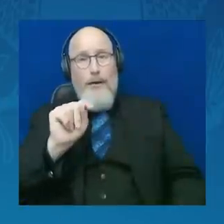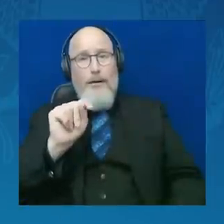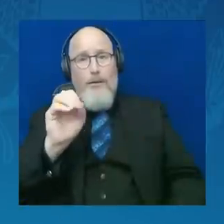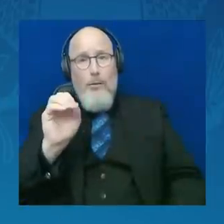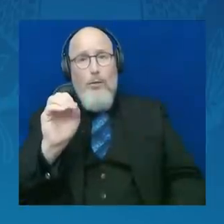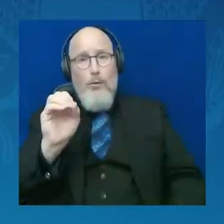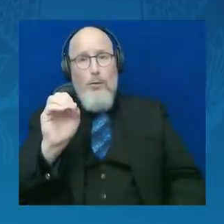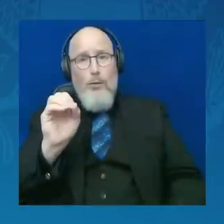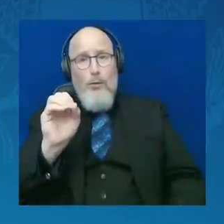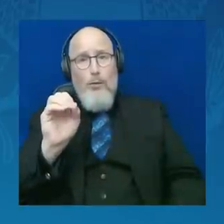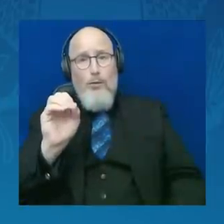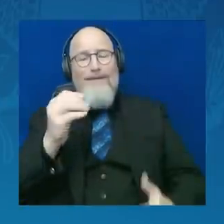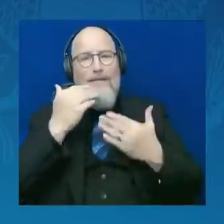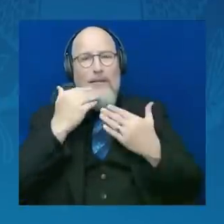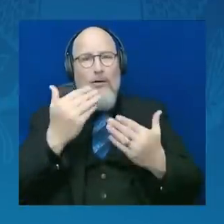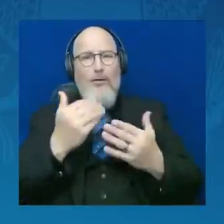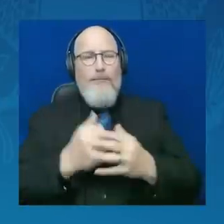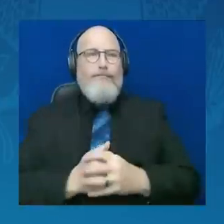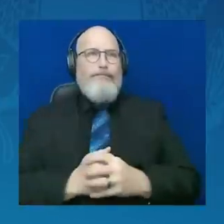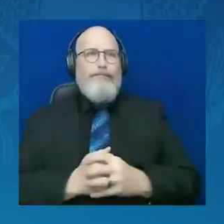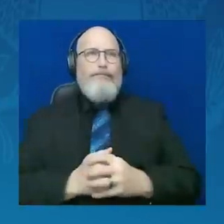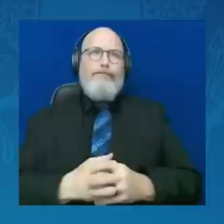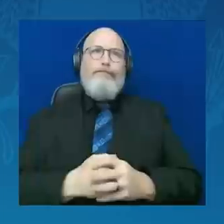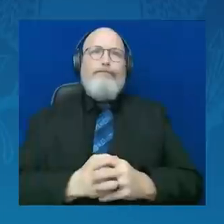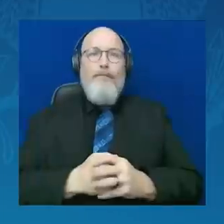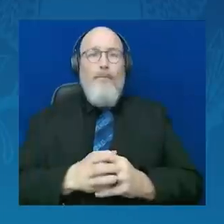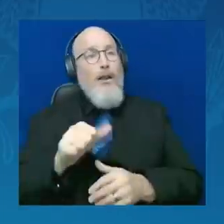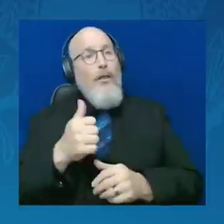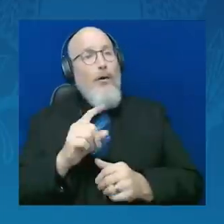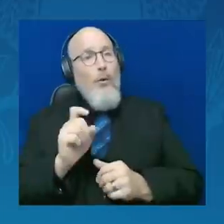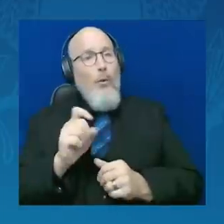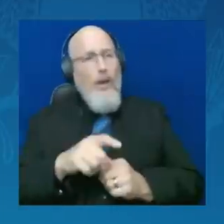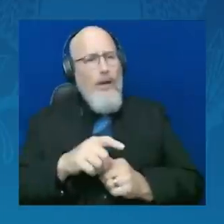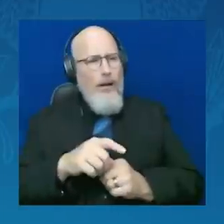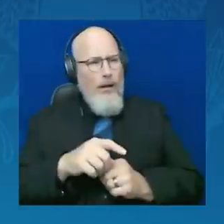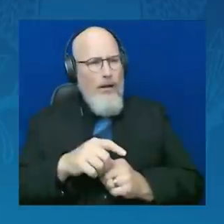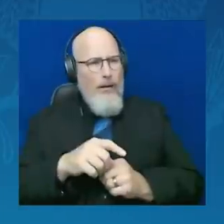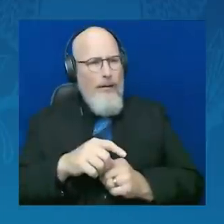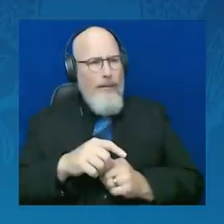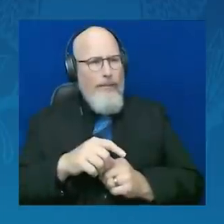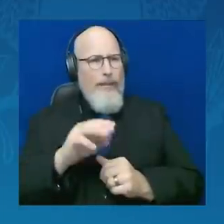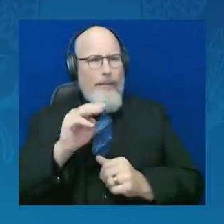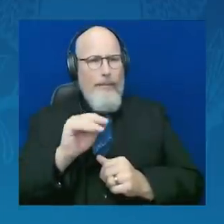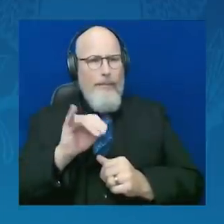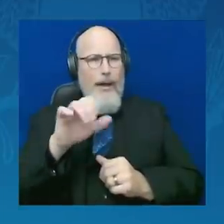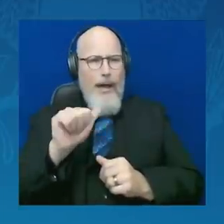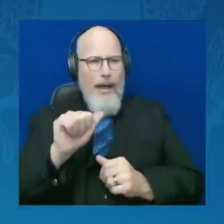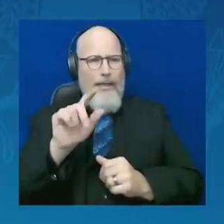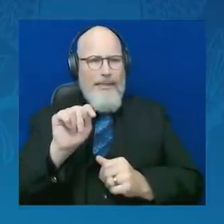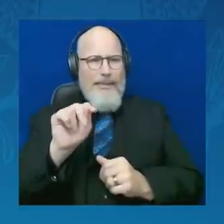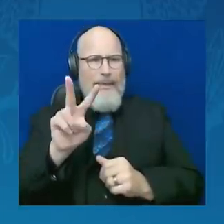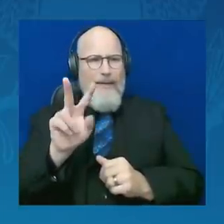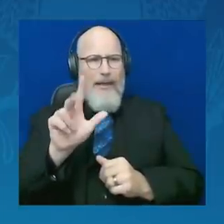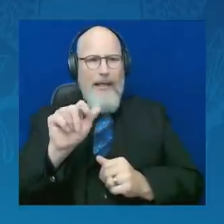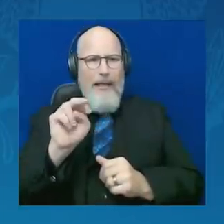Thank you. Another question. Mrs. Maja Wójcikowska, TVN 24.